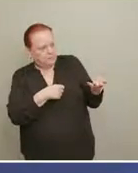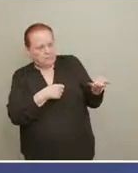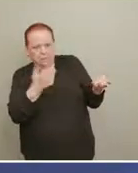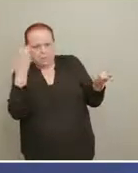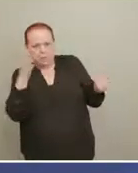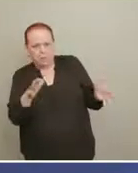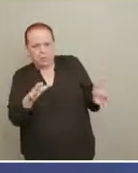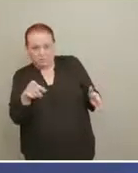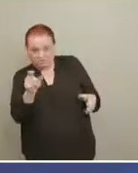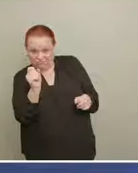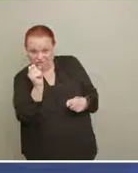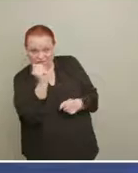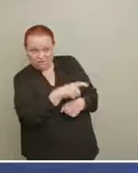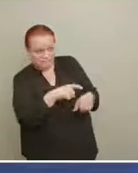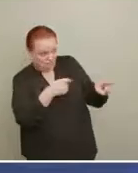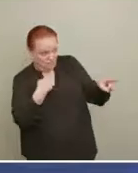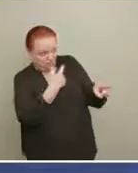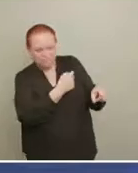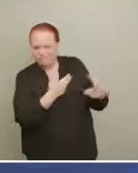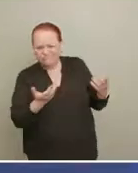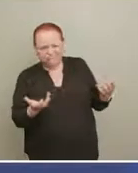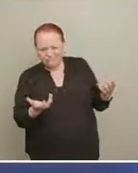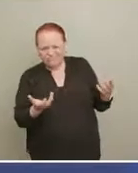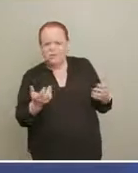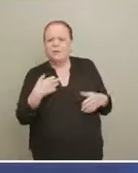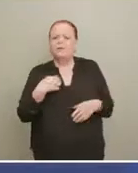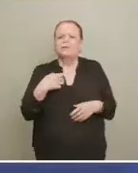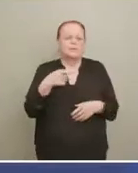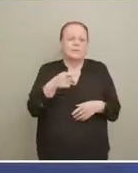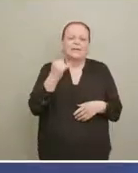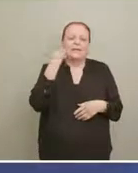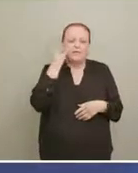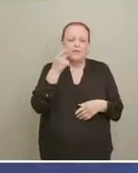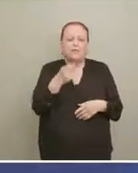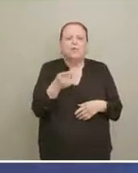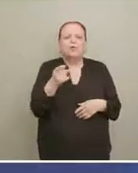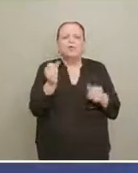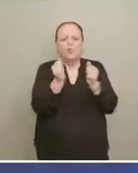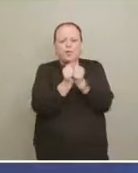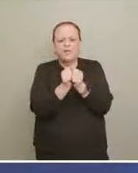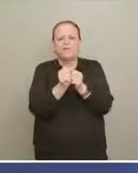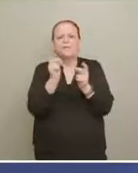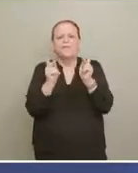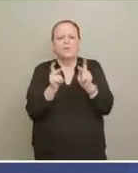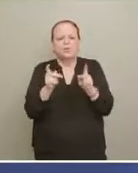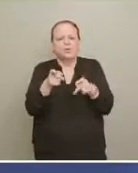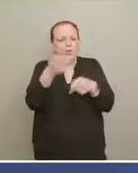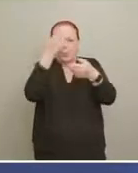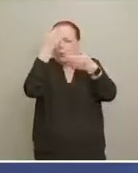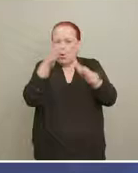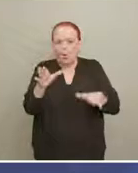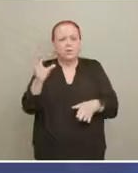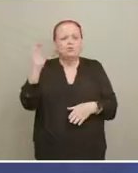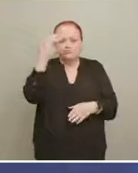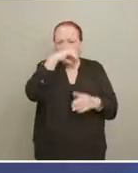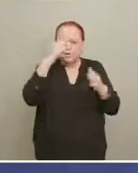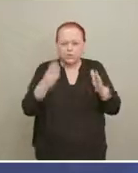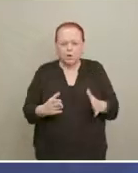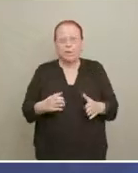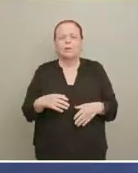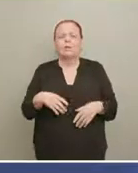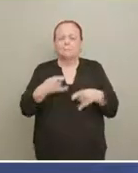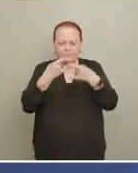your risk, put on a mask, because it is a strongly recommendation, okay? Please be clear that while the mandate